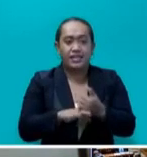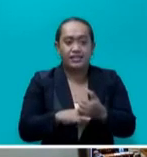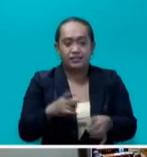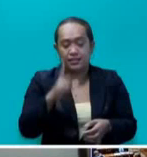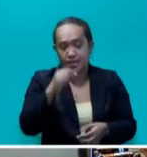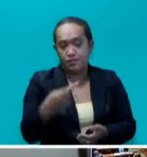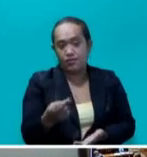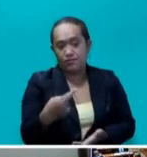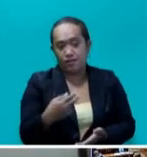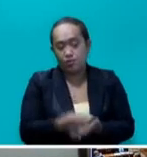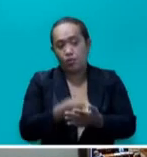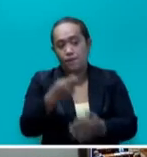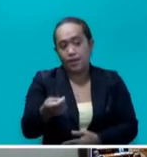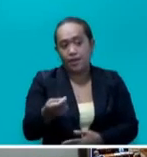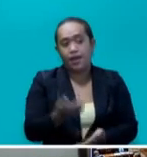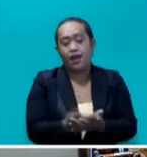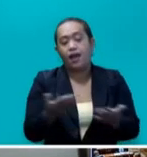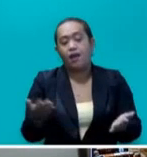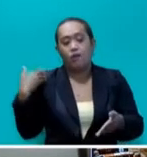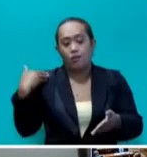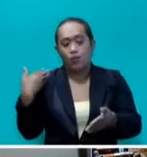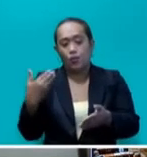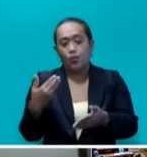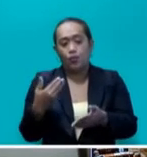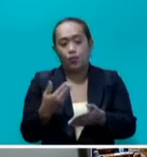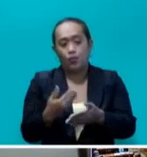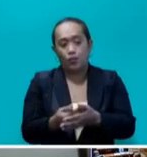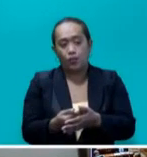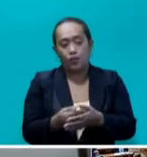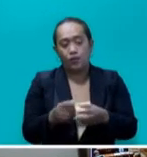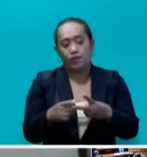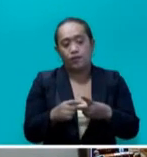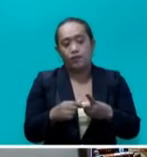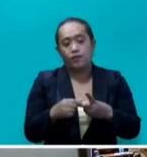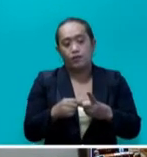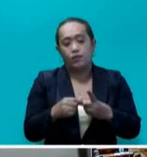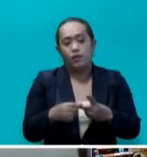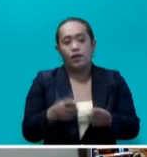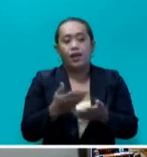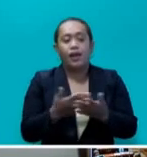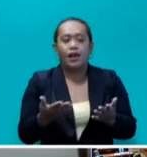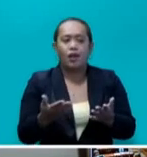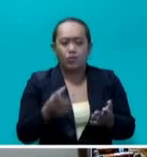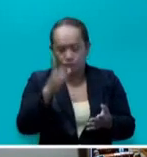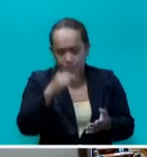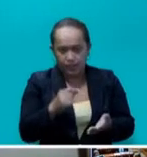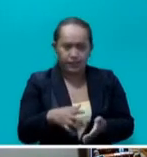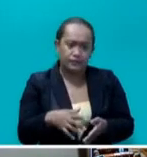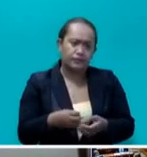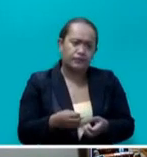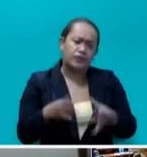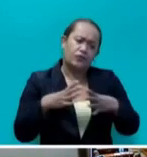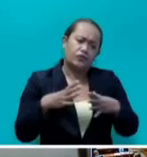have paid ECAL erroneously or inadvertently, and two, to provide exemptions from the payment of ECAL for specific